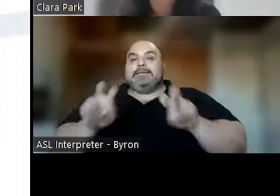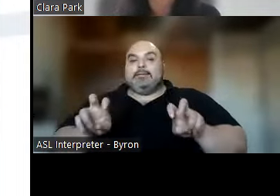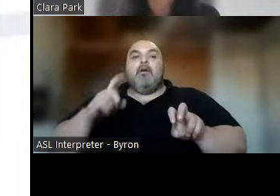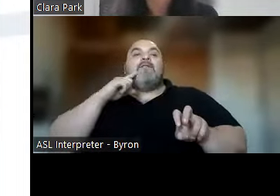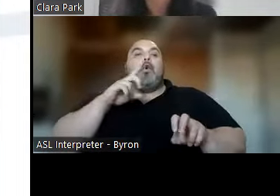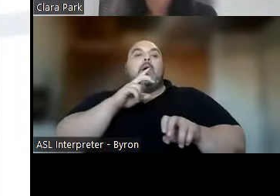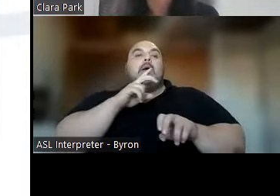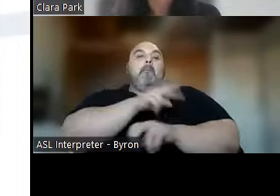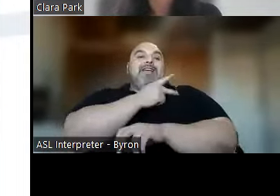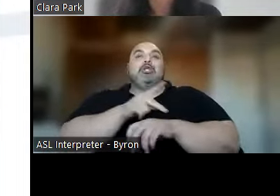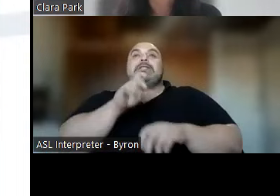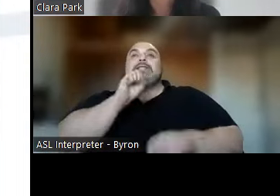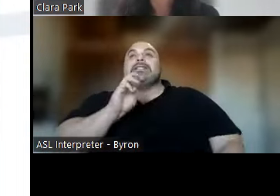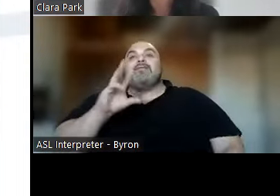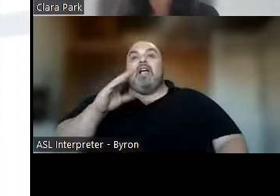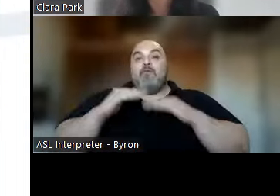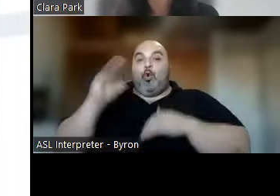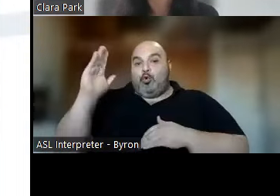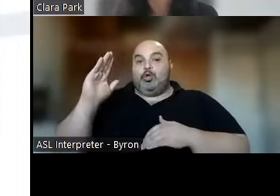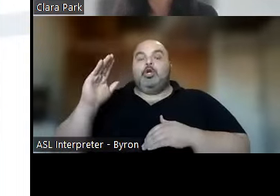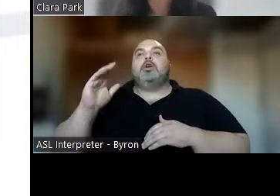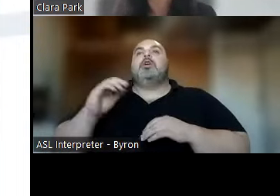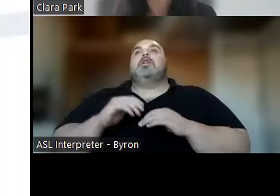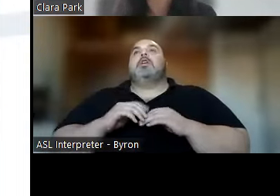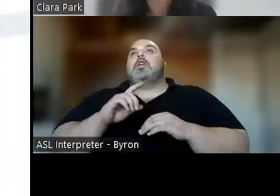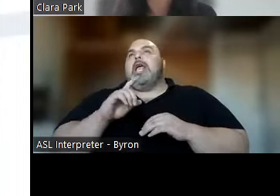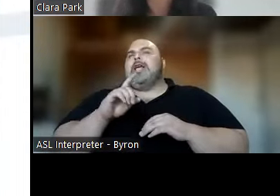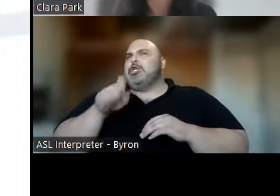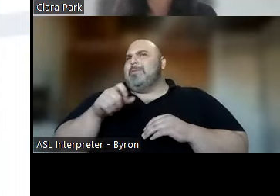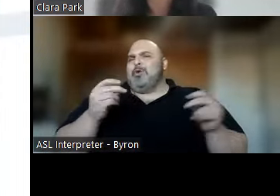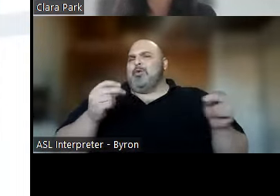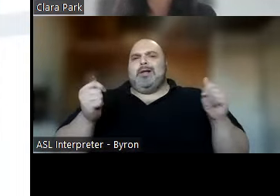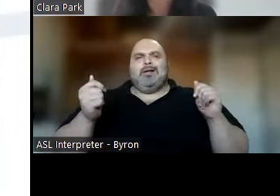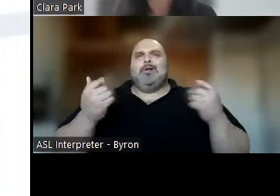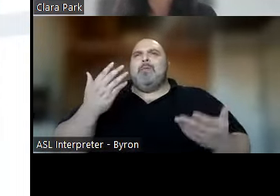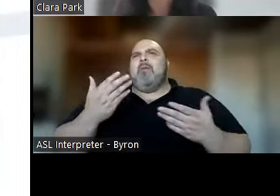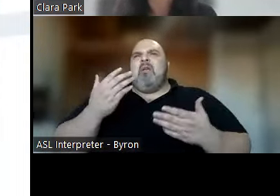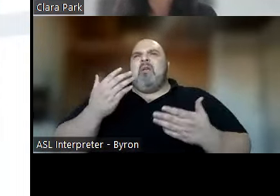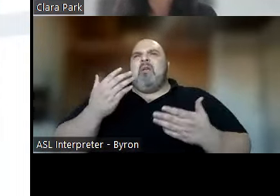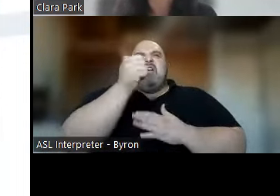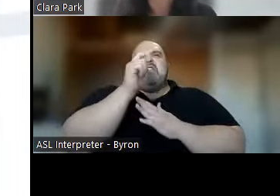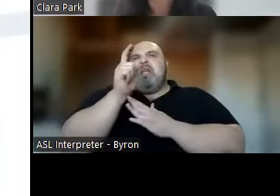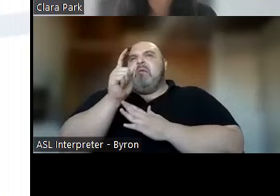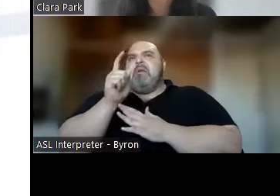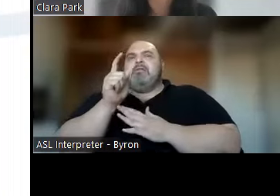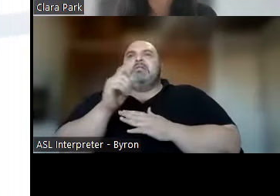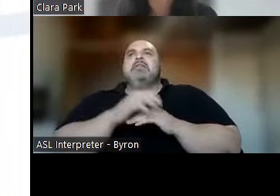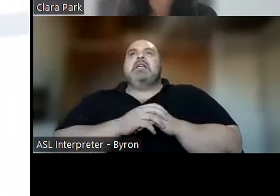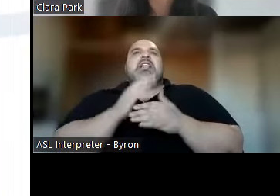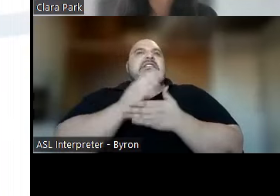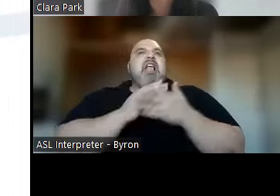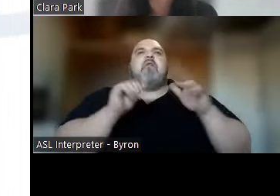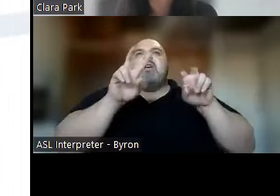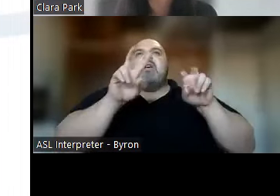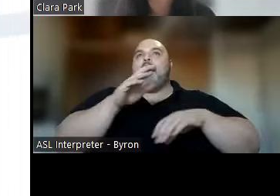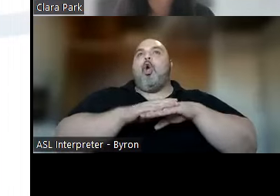patients 65 and older. It should be very quick, so roughly 5 to 10 minutes. It's an assessment on the